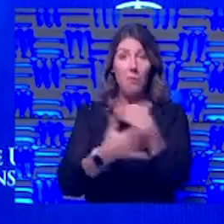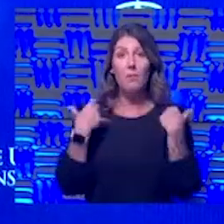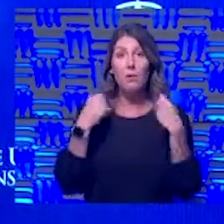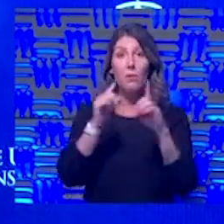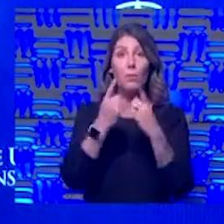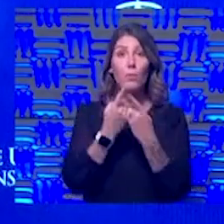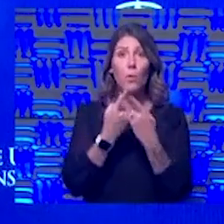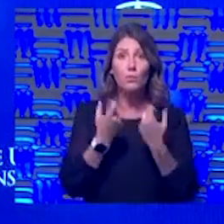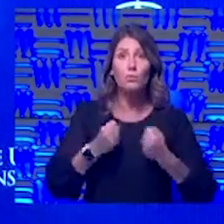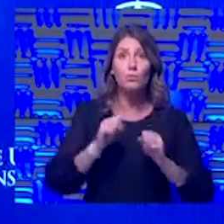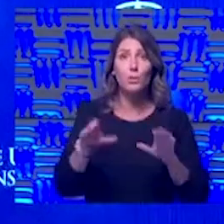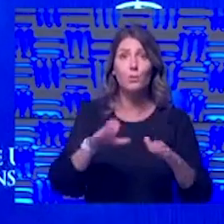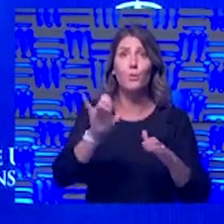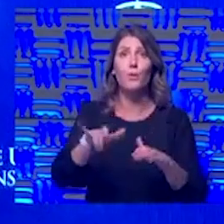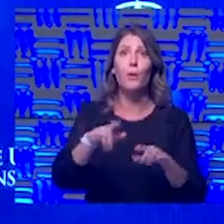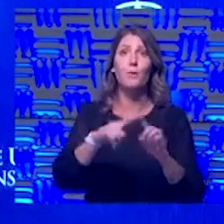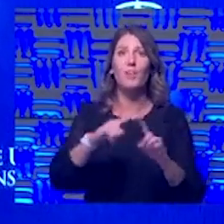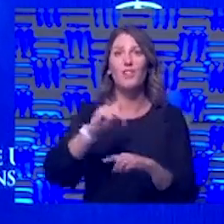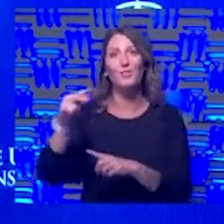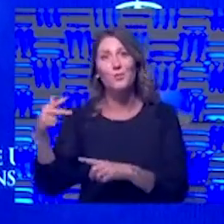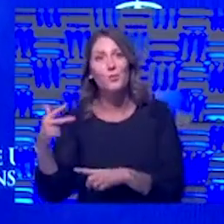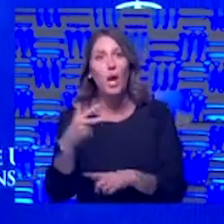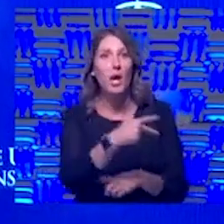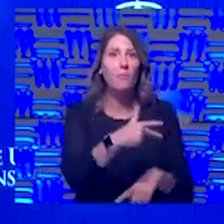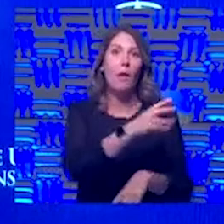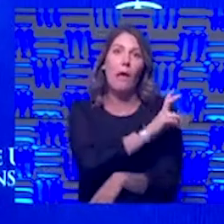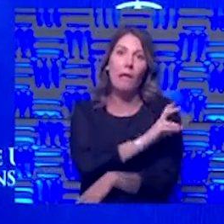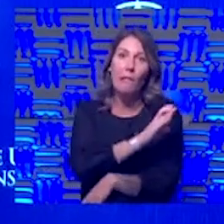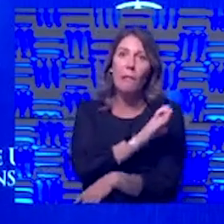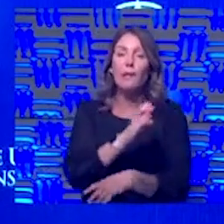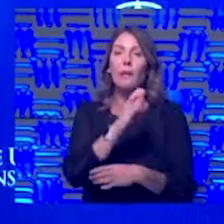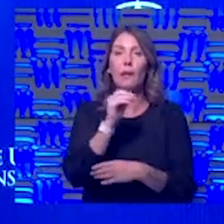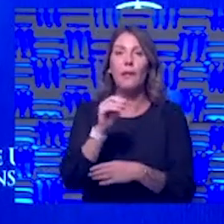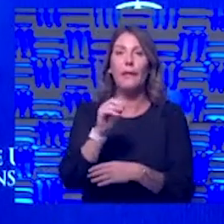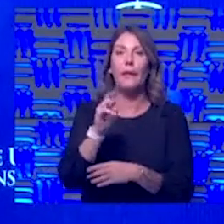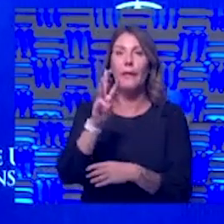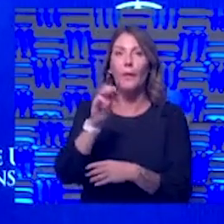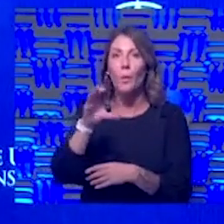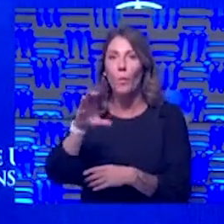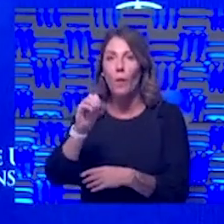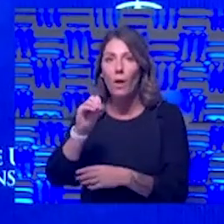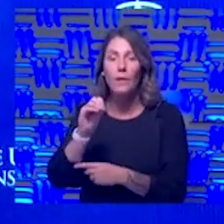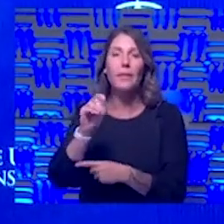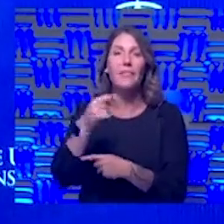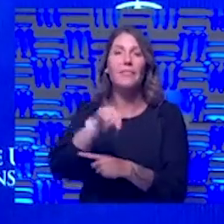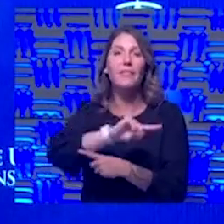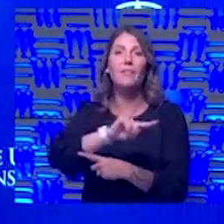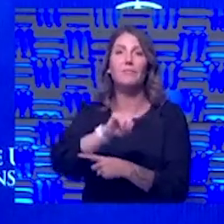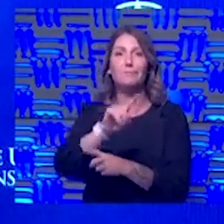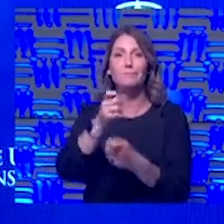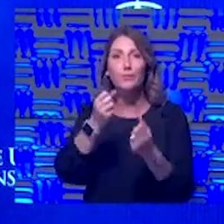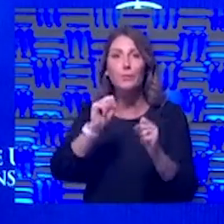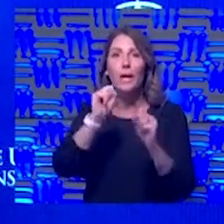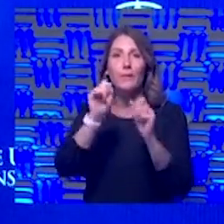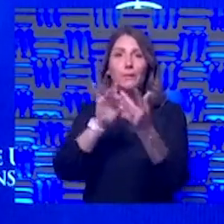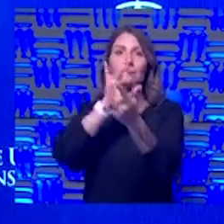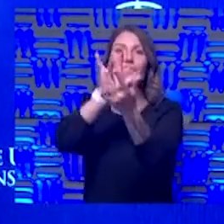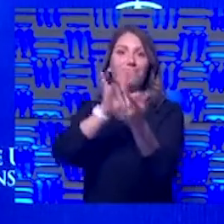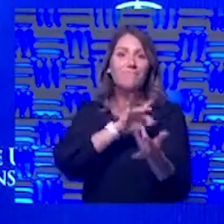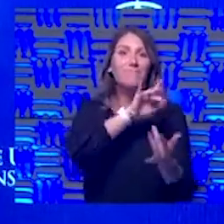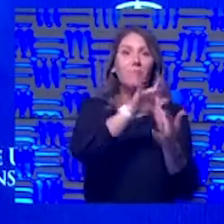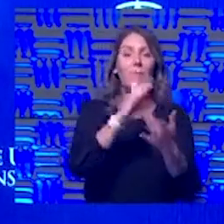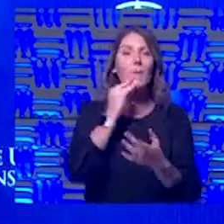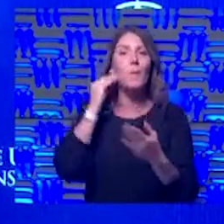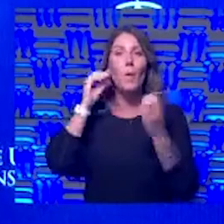that, but even those are often drive-by clinics. And I know Wyandotte has tried to get to some different folks who are homeless populations to get a sense of